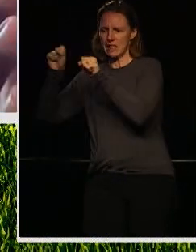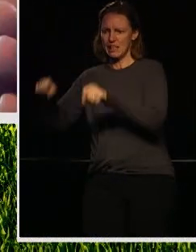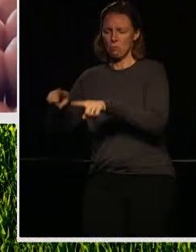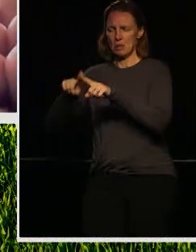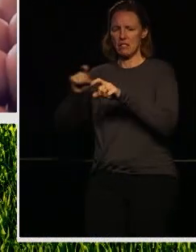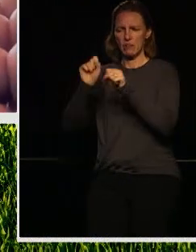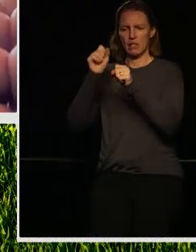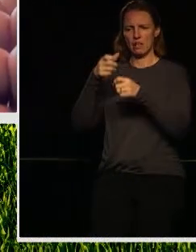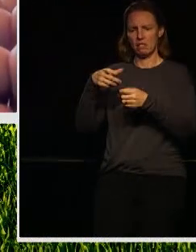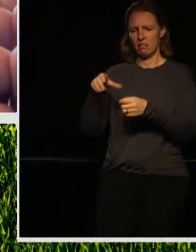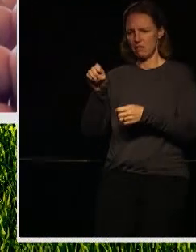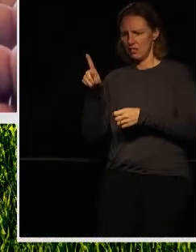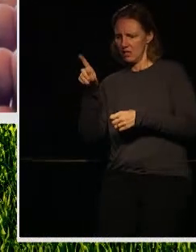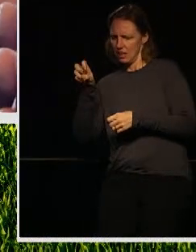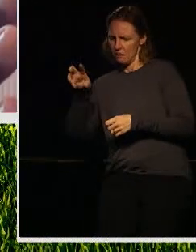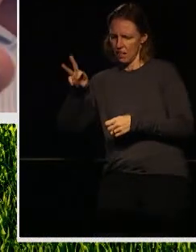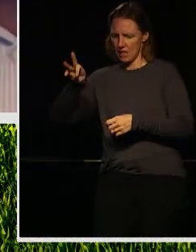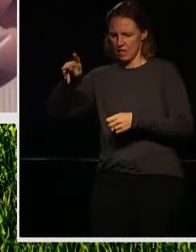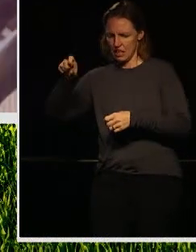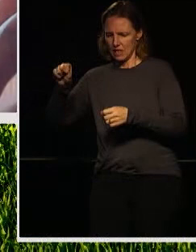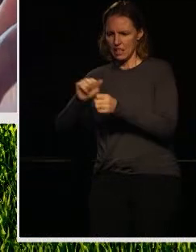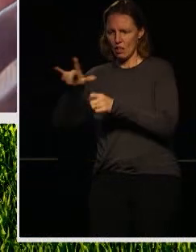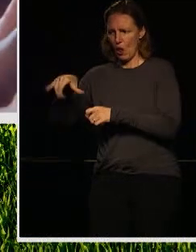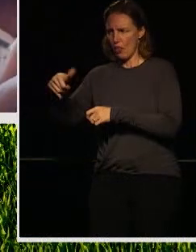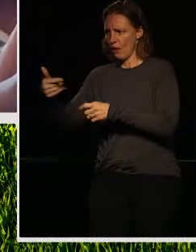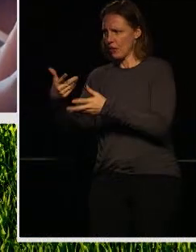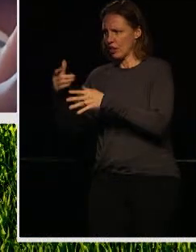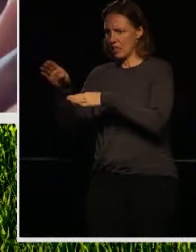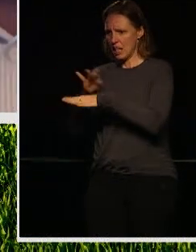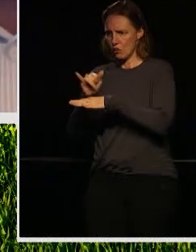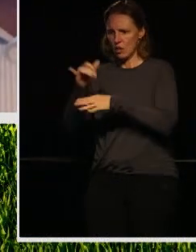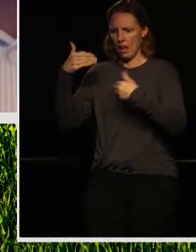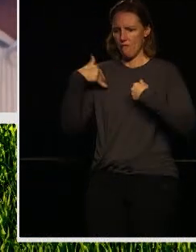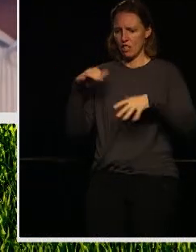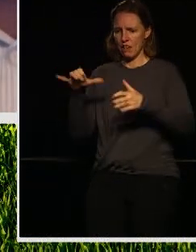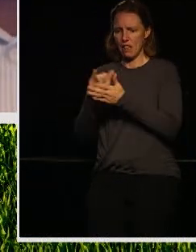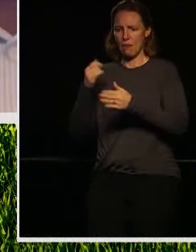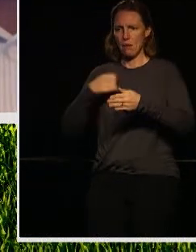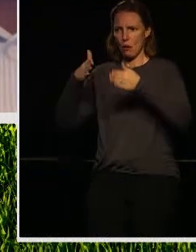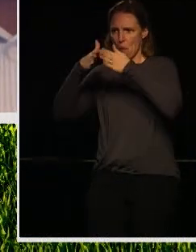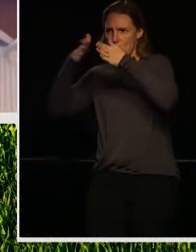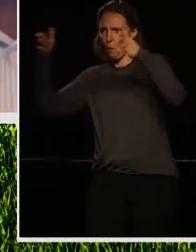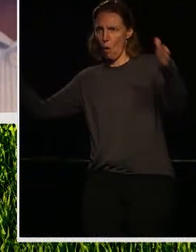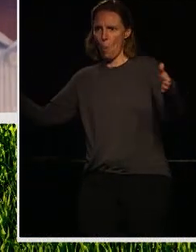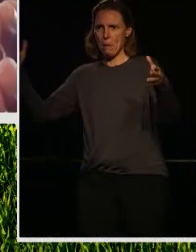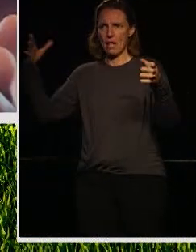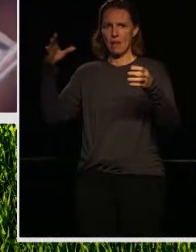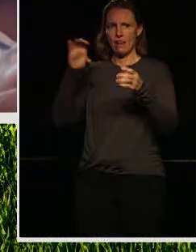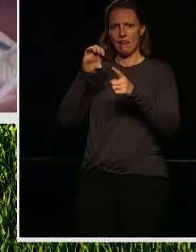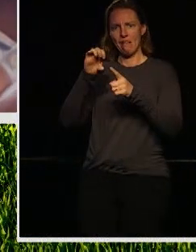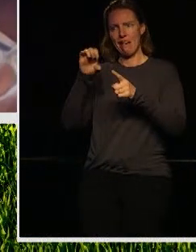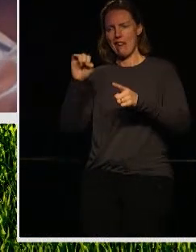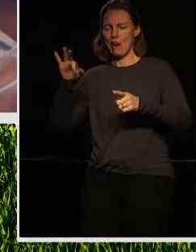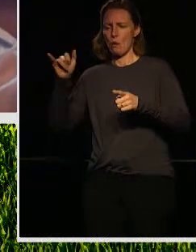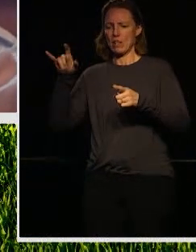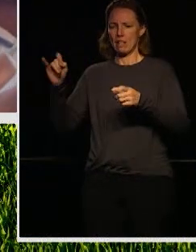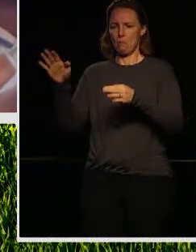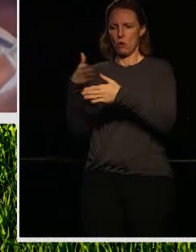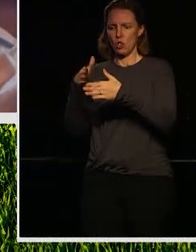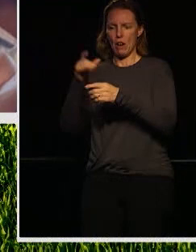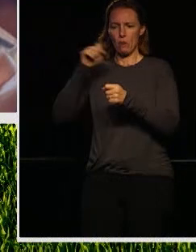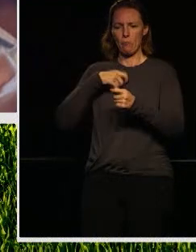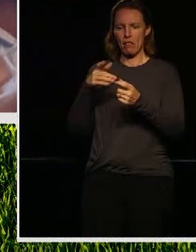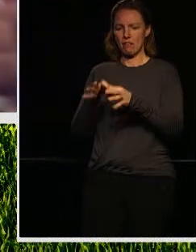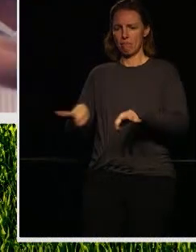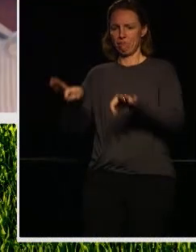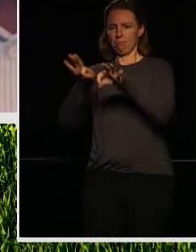devices. And, other industries have done it, like creating a more open ecosystem of sharing, at least when it comes to critical data points.